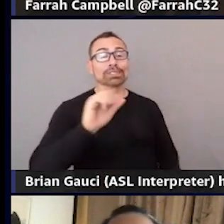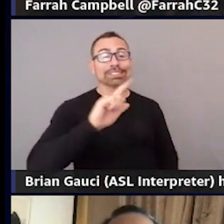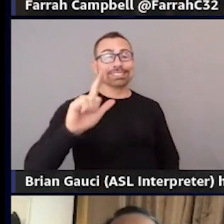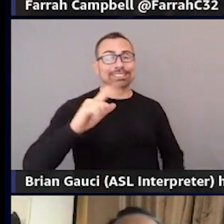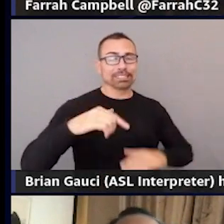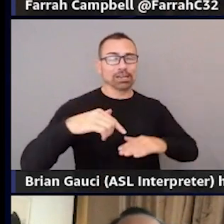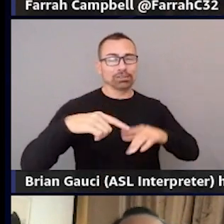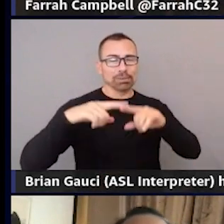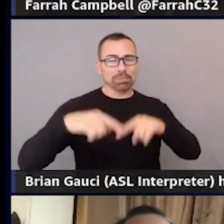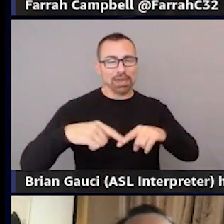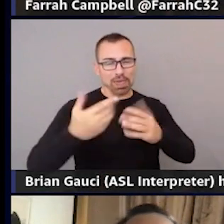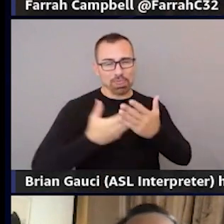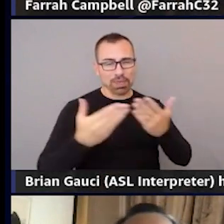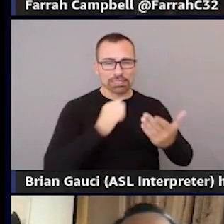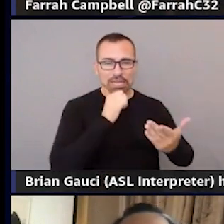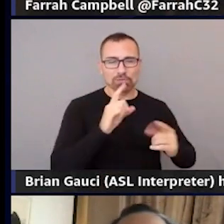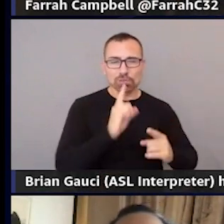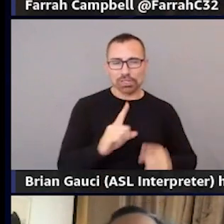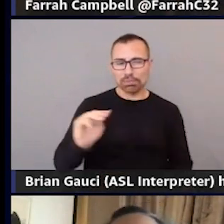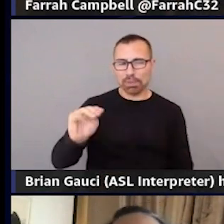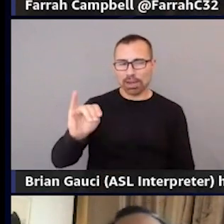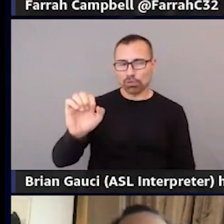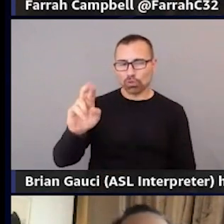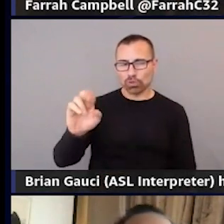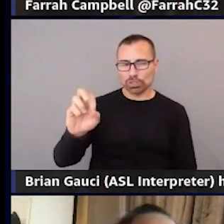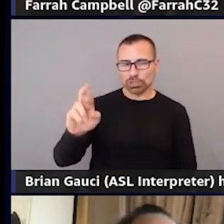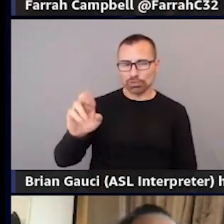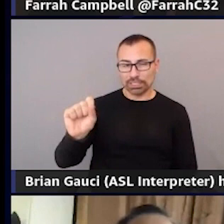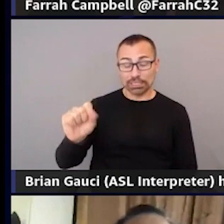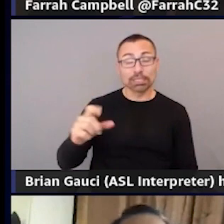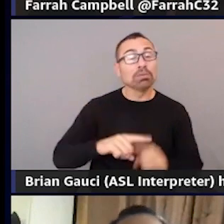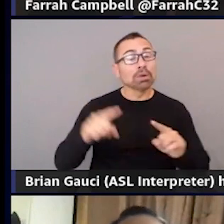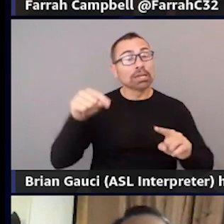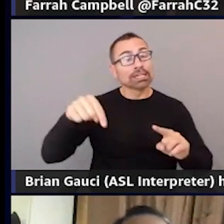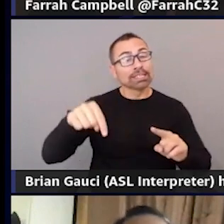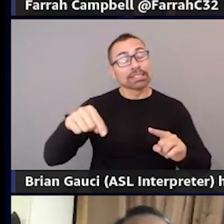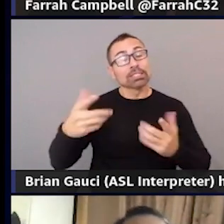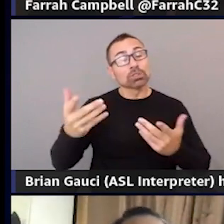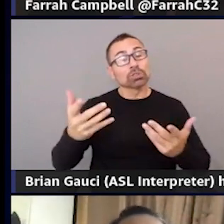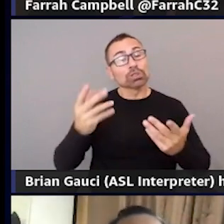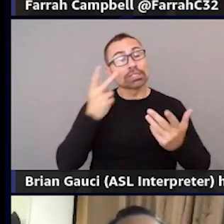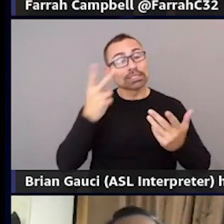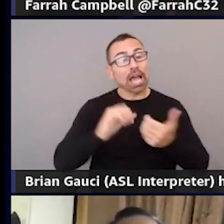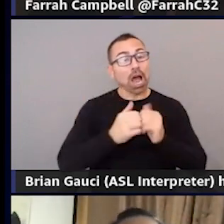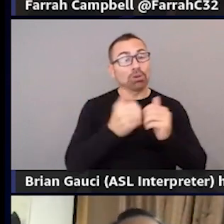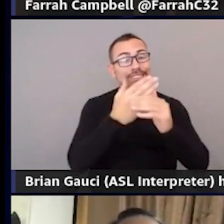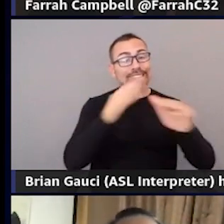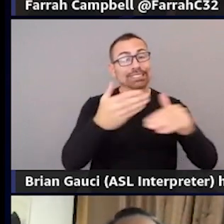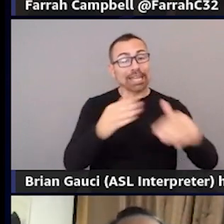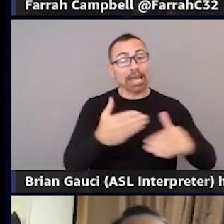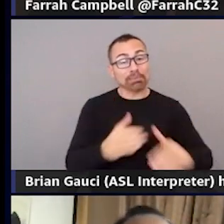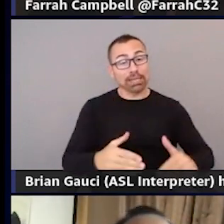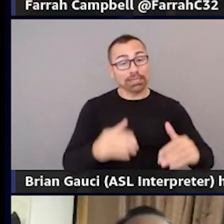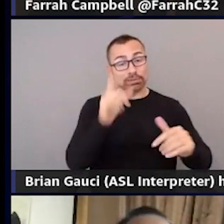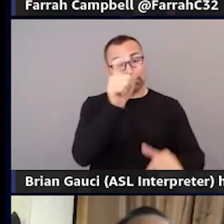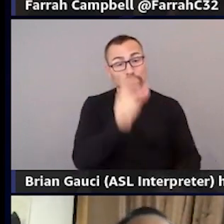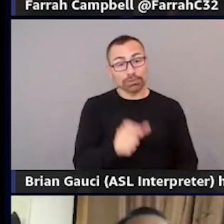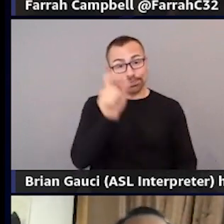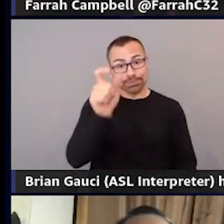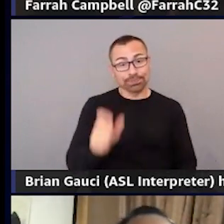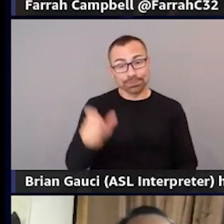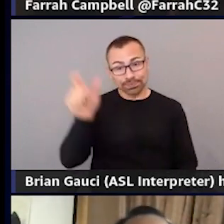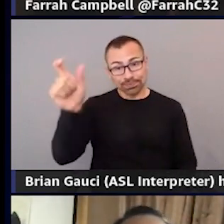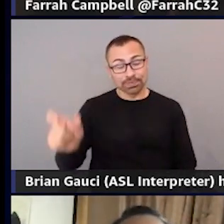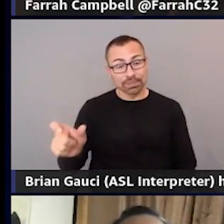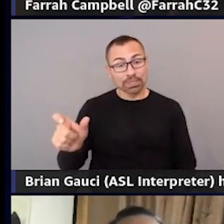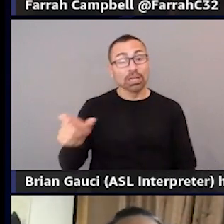microservices anyways. And so in this chart, you can kind of see how we have that segmented. So both you as a person, the compute that